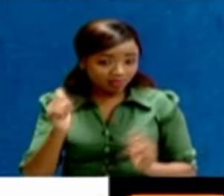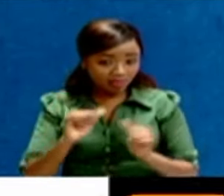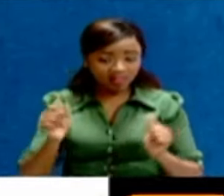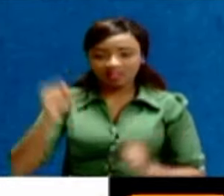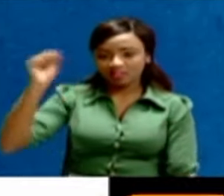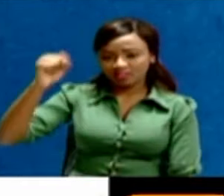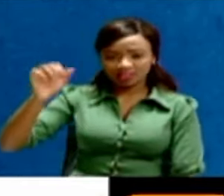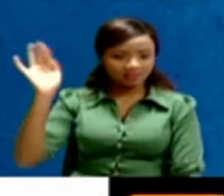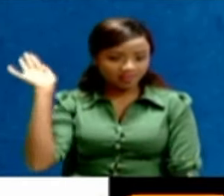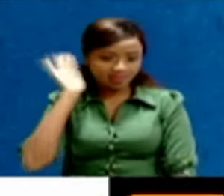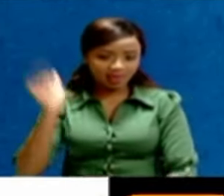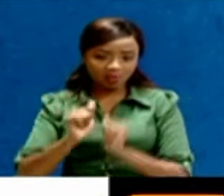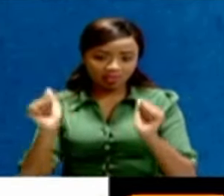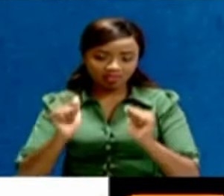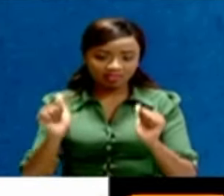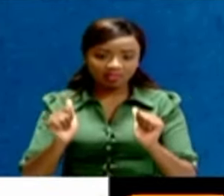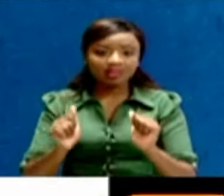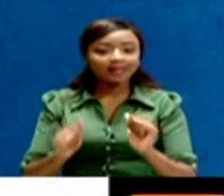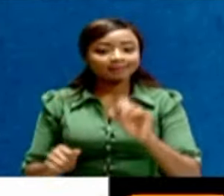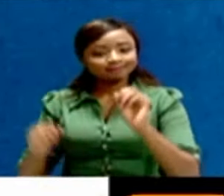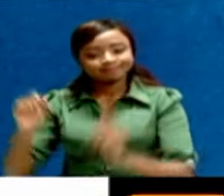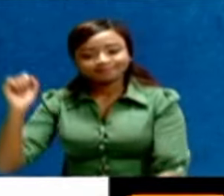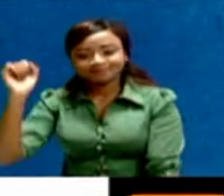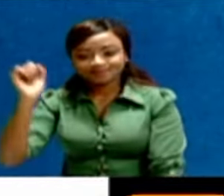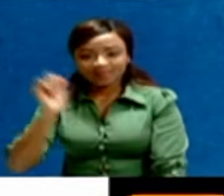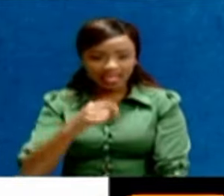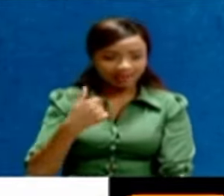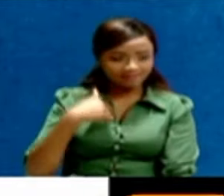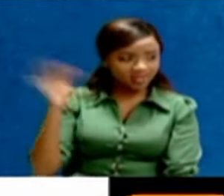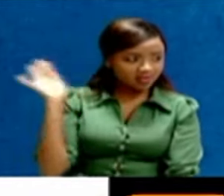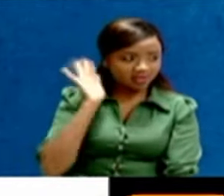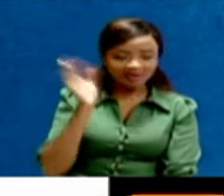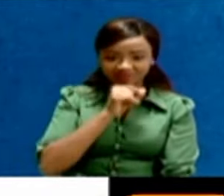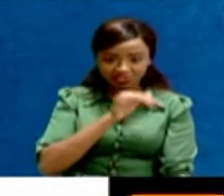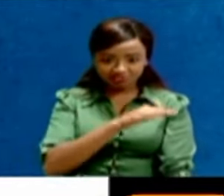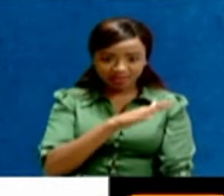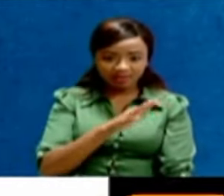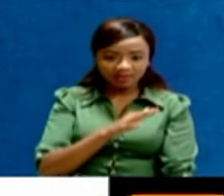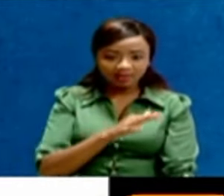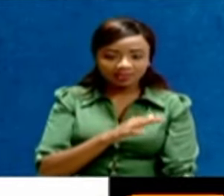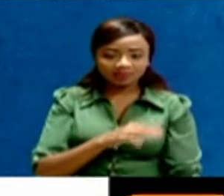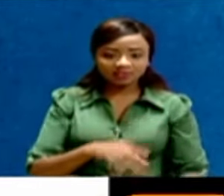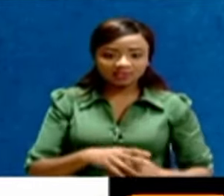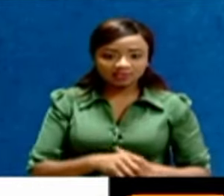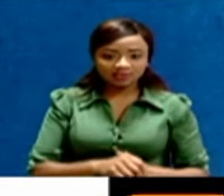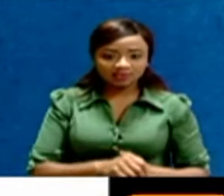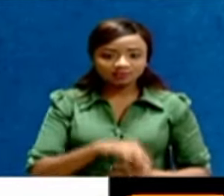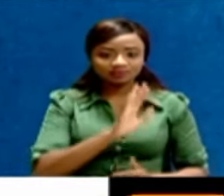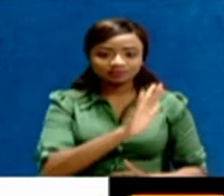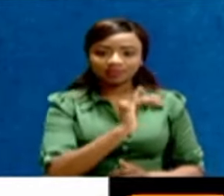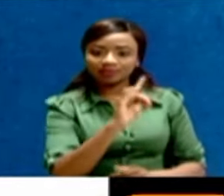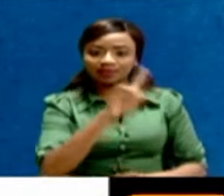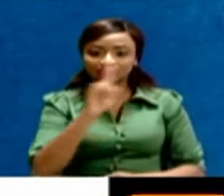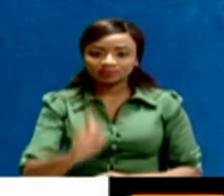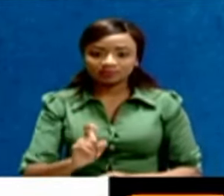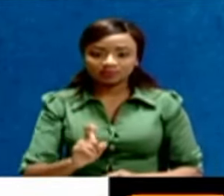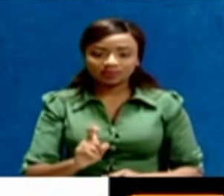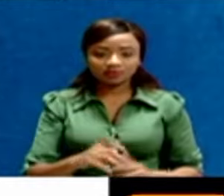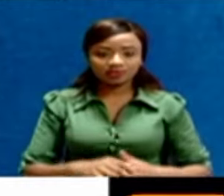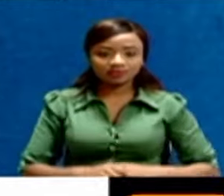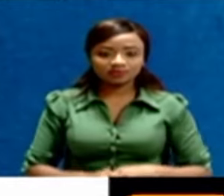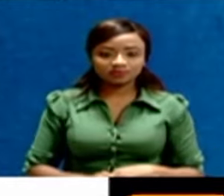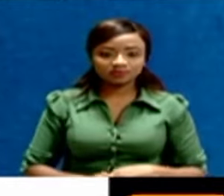Yes, I can. Go ahead, Senator. Yeah, I had your question. You seem to ask about what was the reason for the